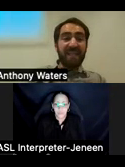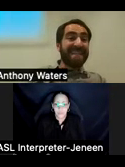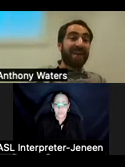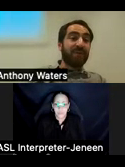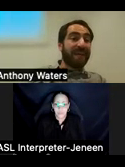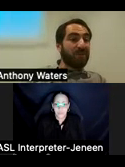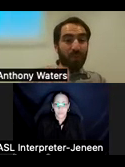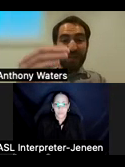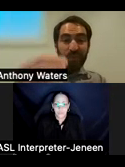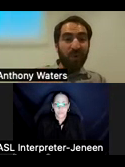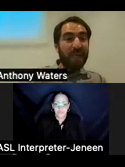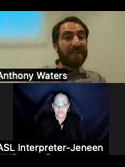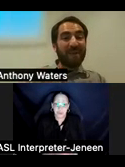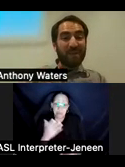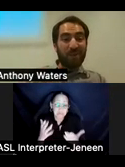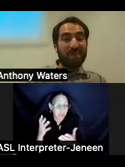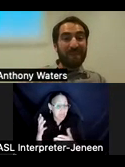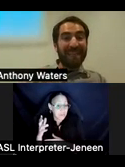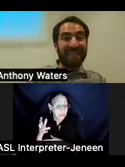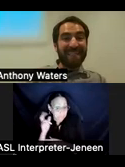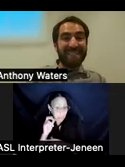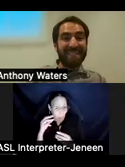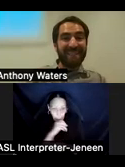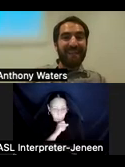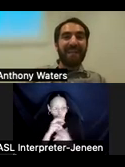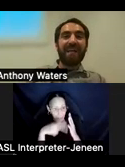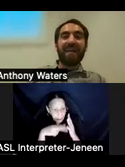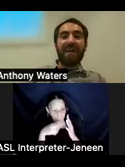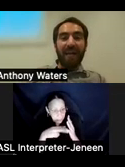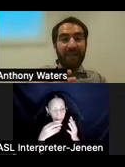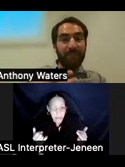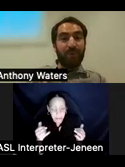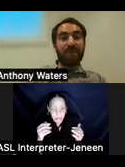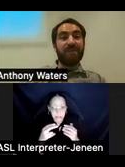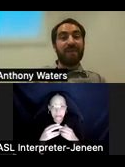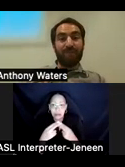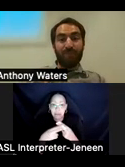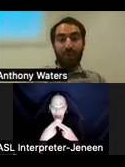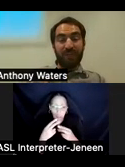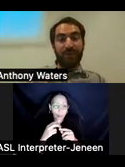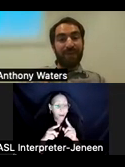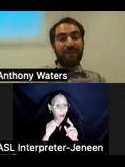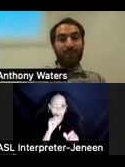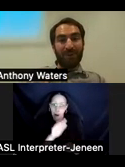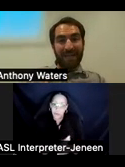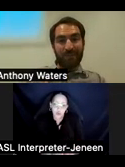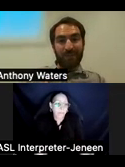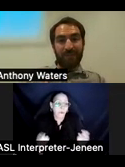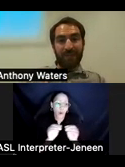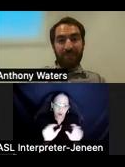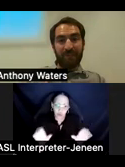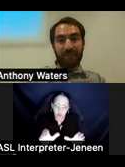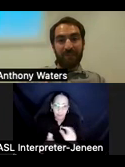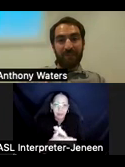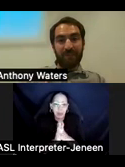It can sound kind of weird reading a script like this. I can promise you that the more you do it, the more natural